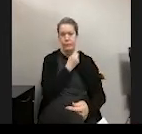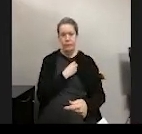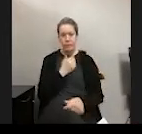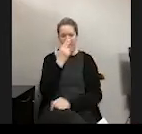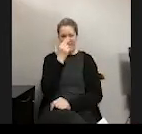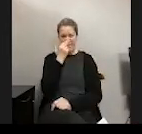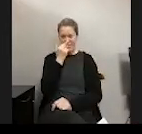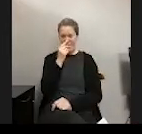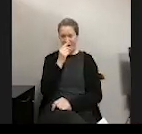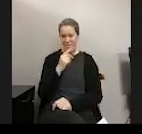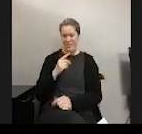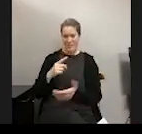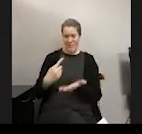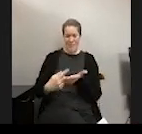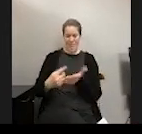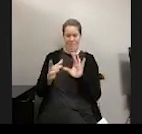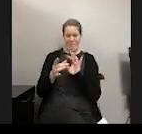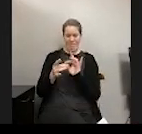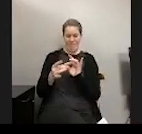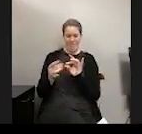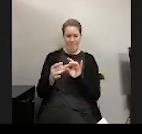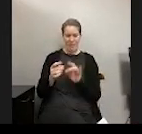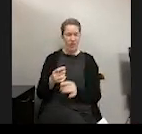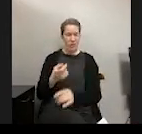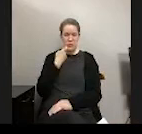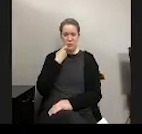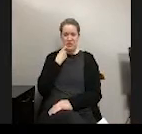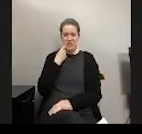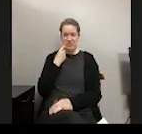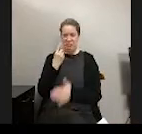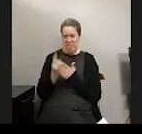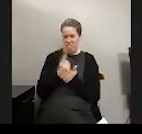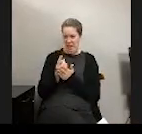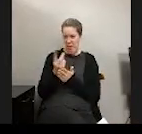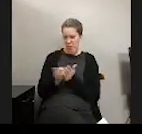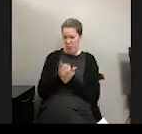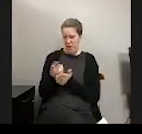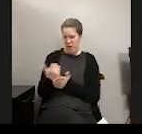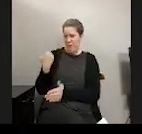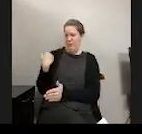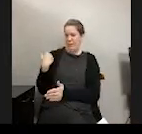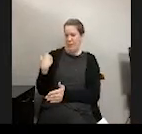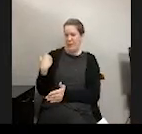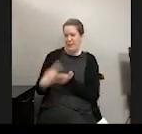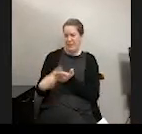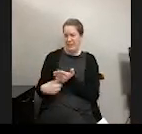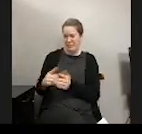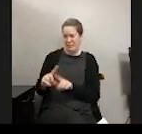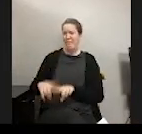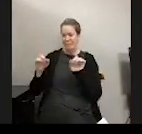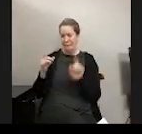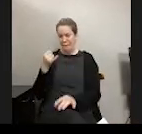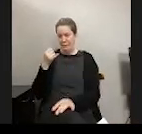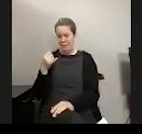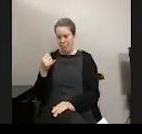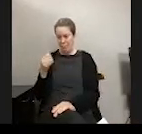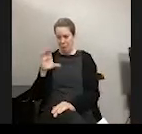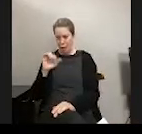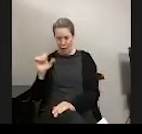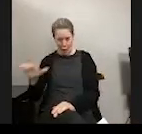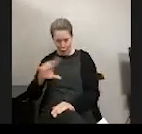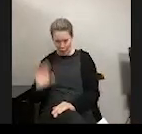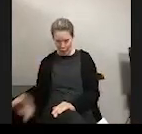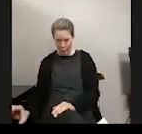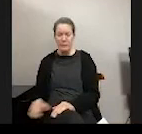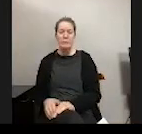just talking about it about an hour or two ago on another call. So partnering with other schools, you mentioned OCAD, you a huge supporter. Obviously, they're really good at what